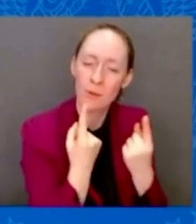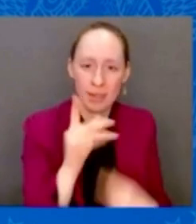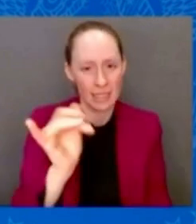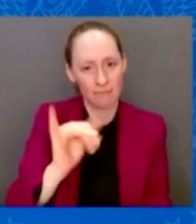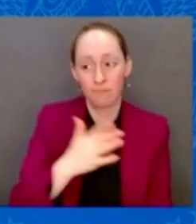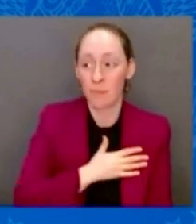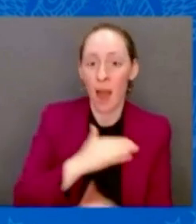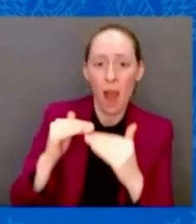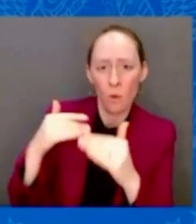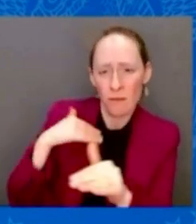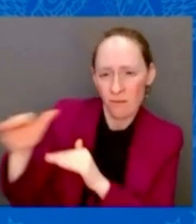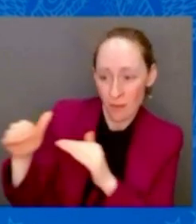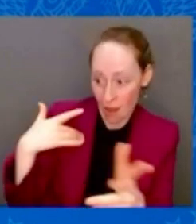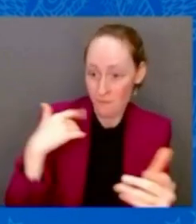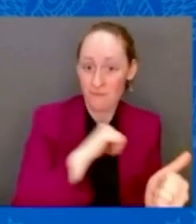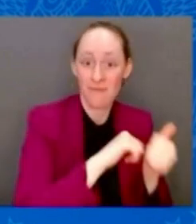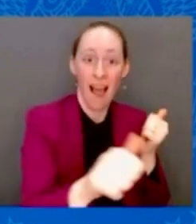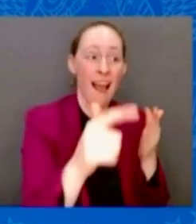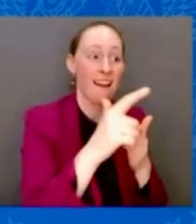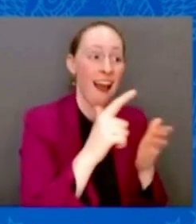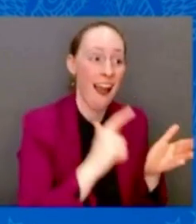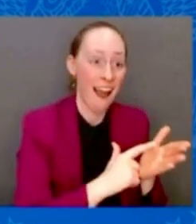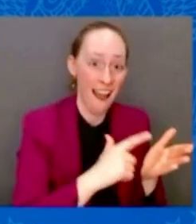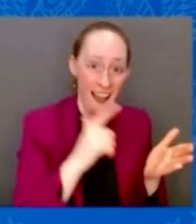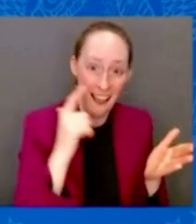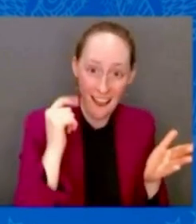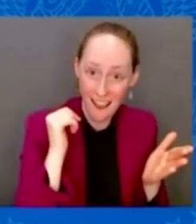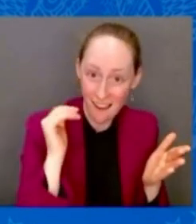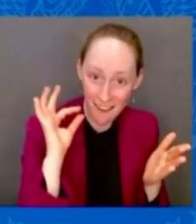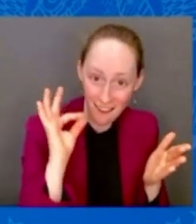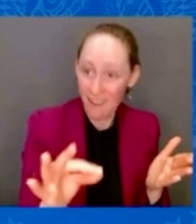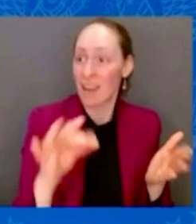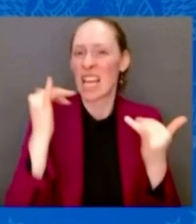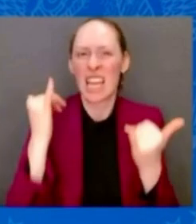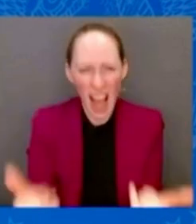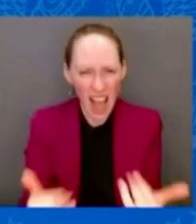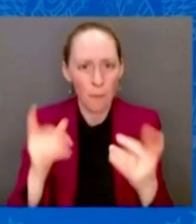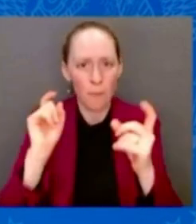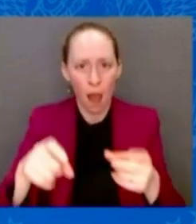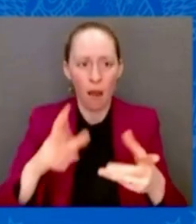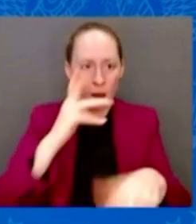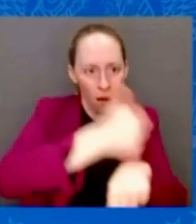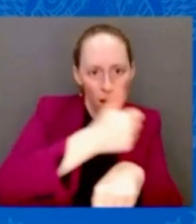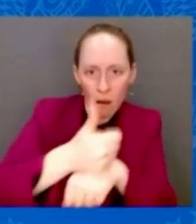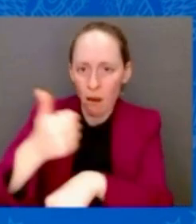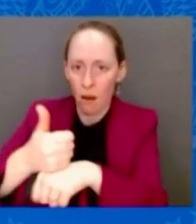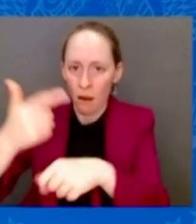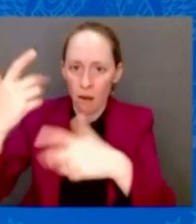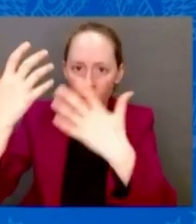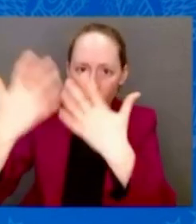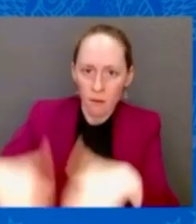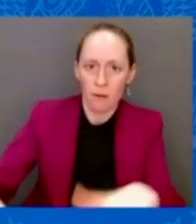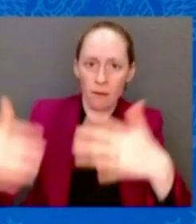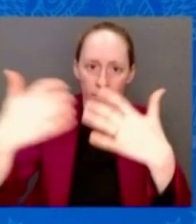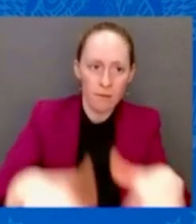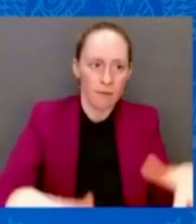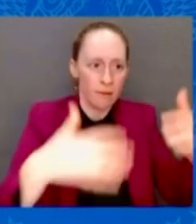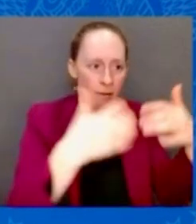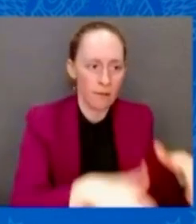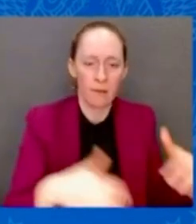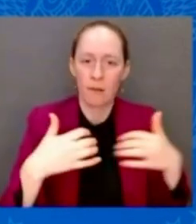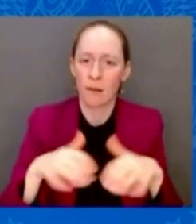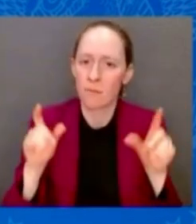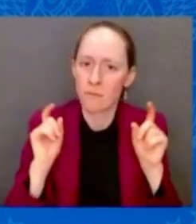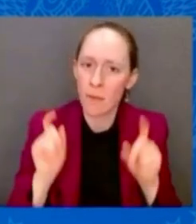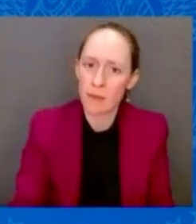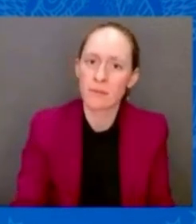there. And we're going to get it done. Make your lives a little bit safer. You can never make them really safe